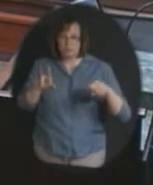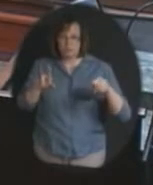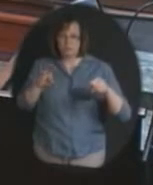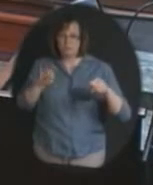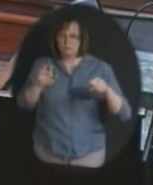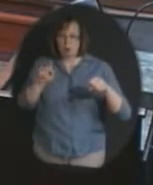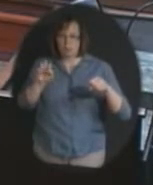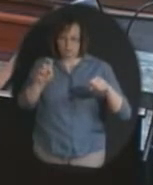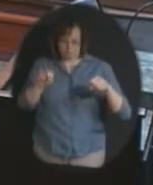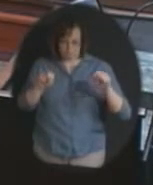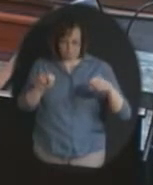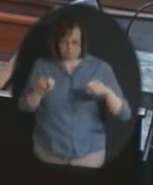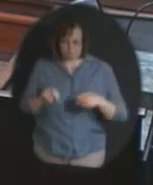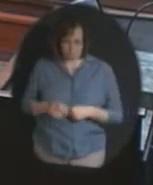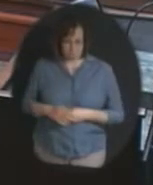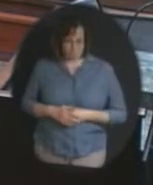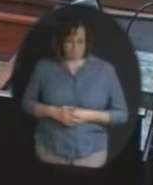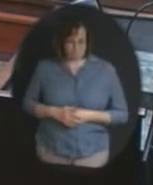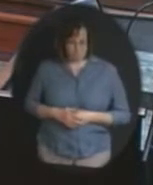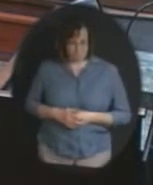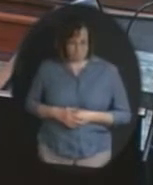Mrs. Martin? Yes.